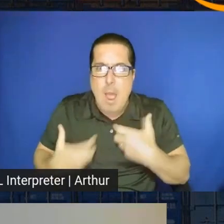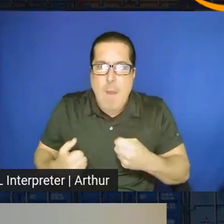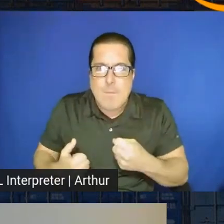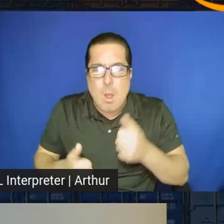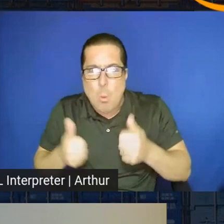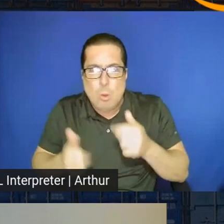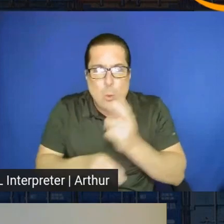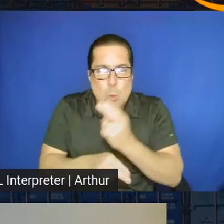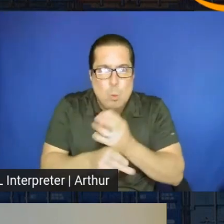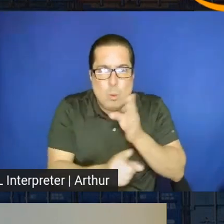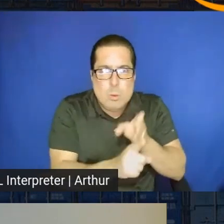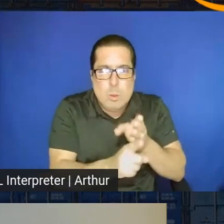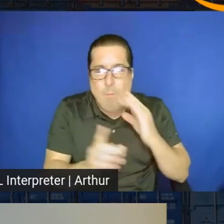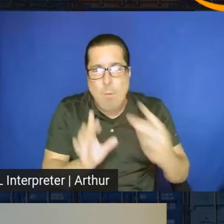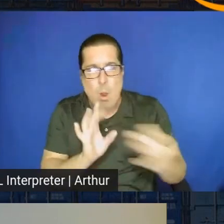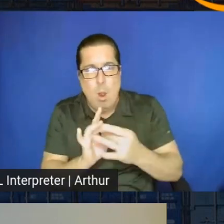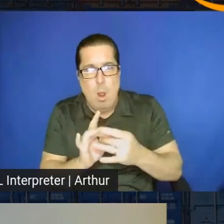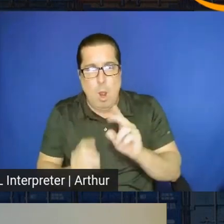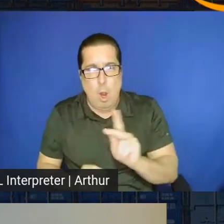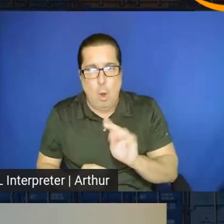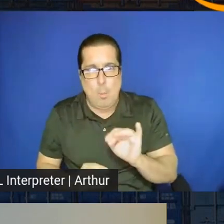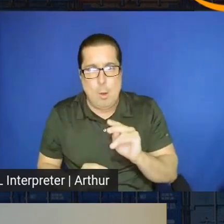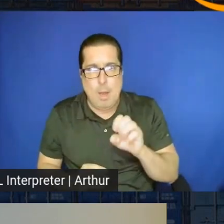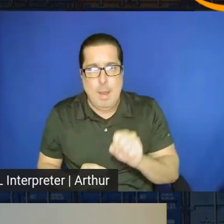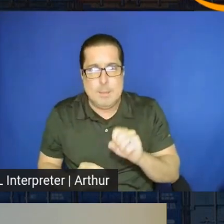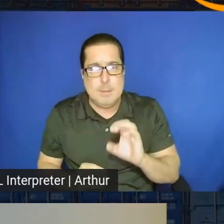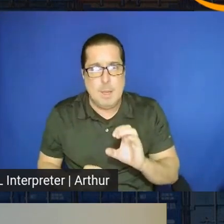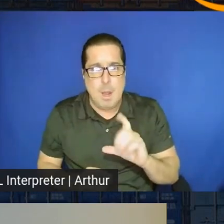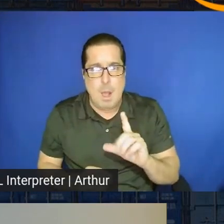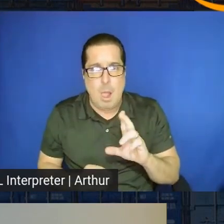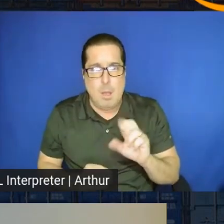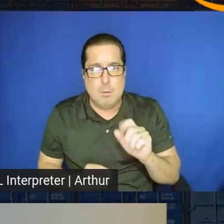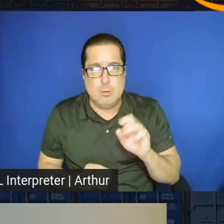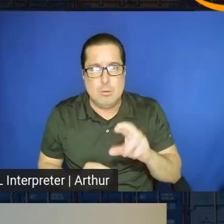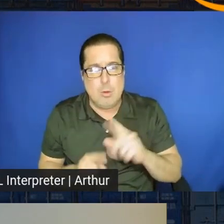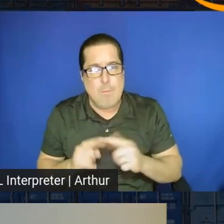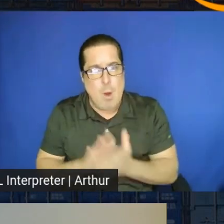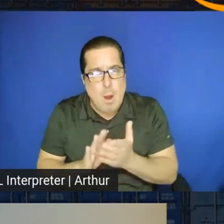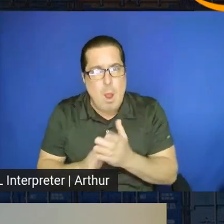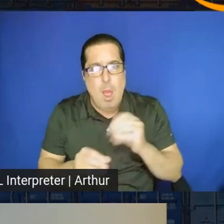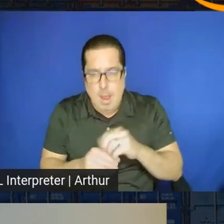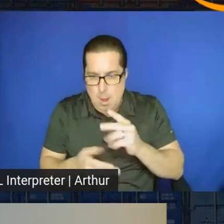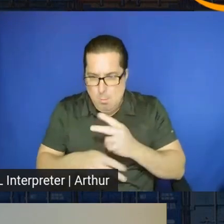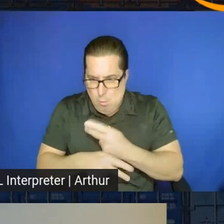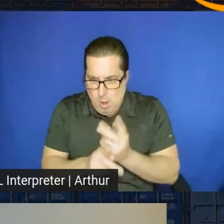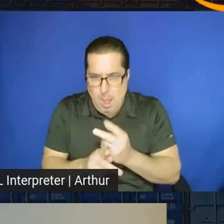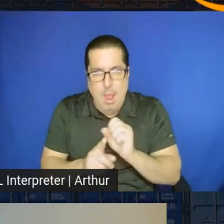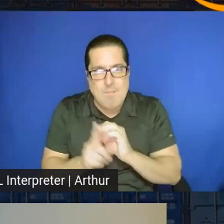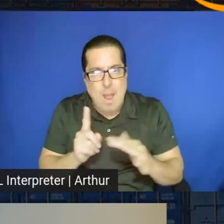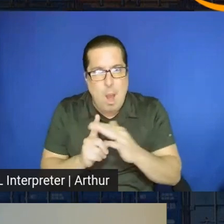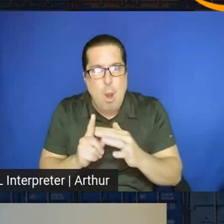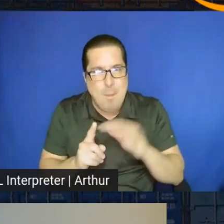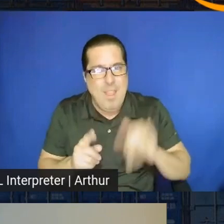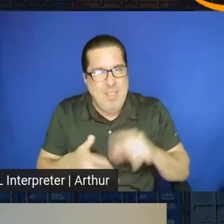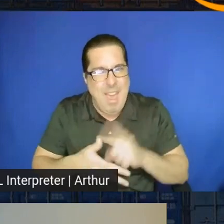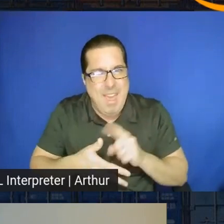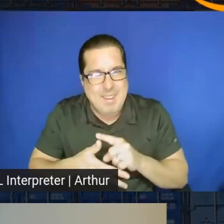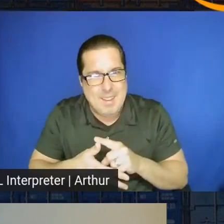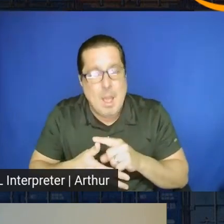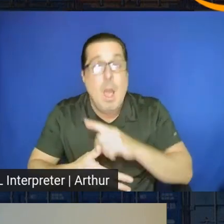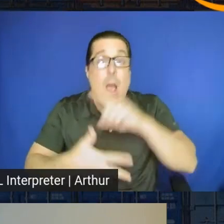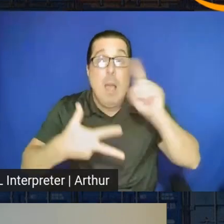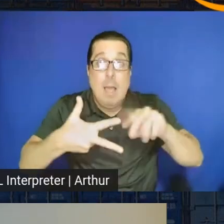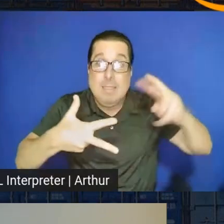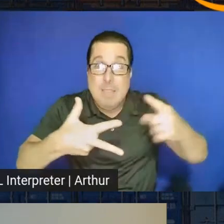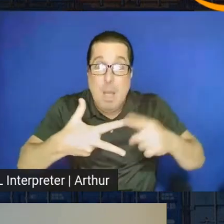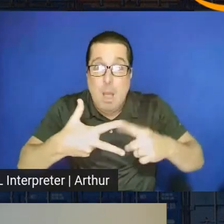with Kubernetes cluster in order for it to effectively function in a production environment. Right? And the second part of the complexity comes when customers need to